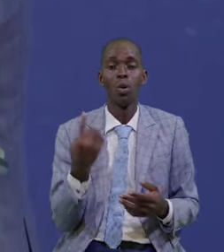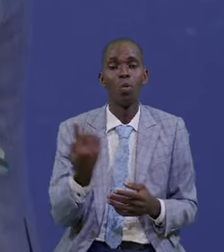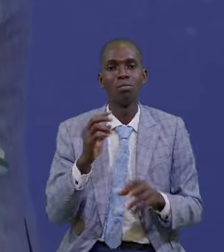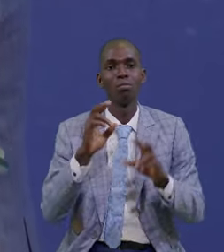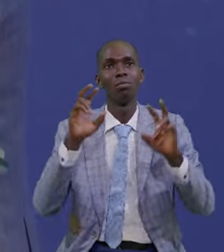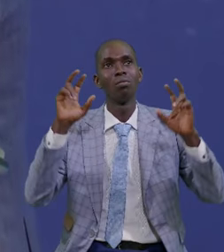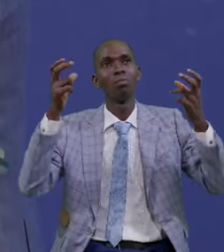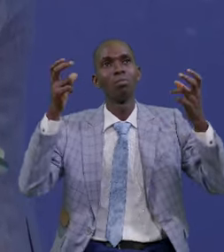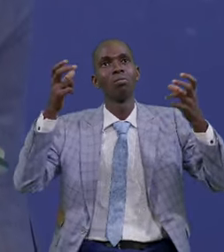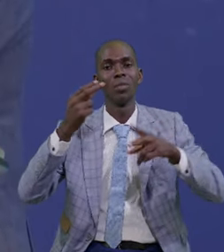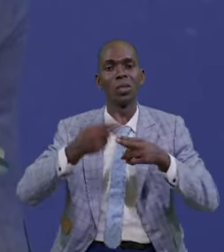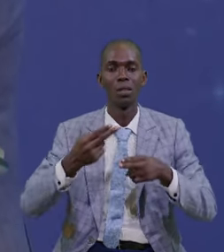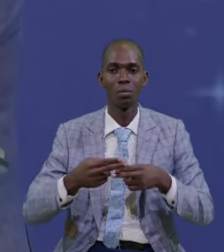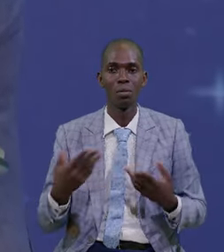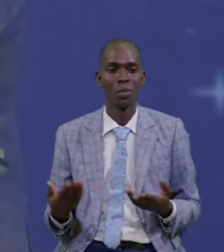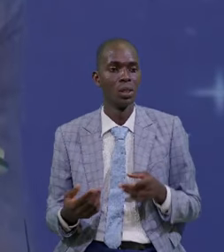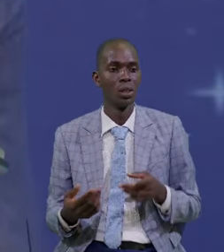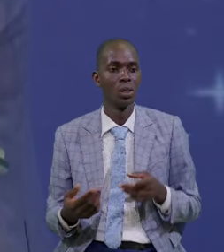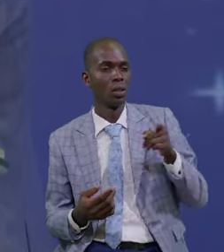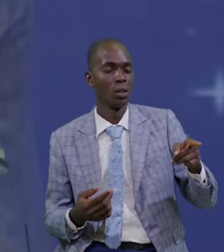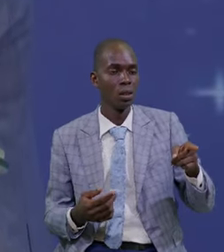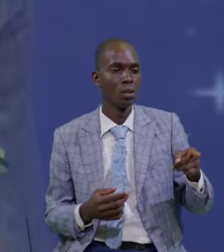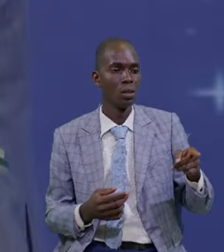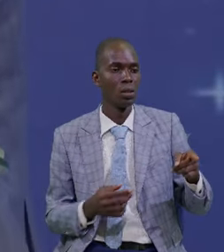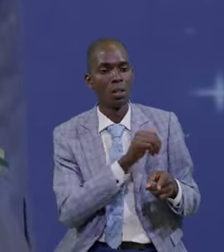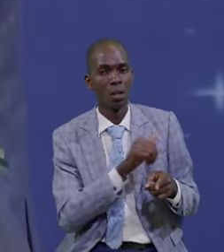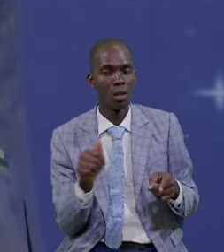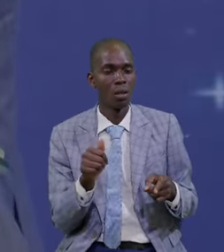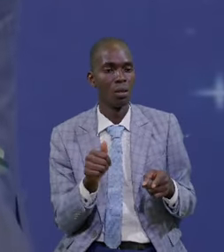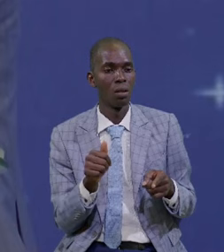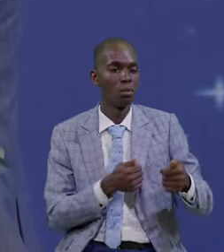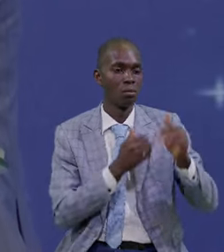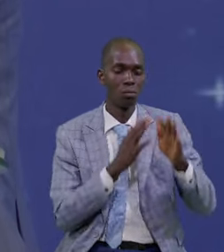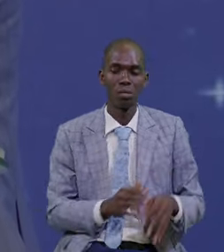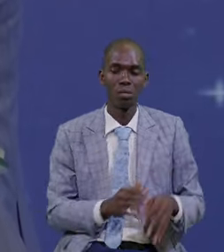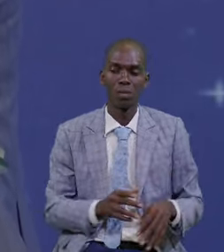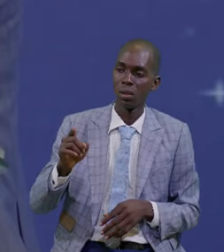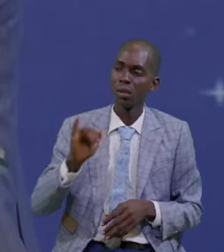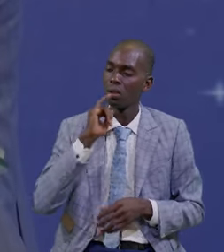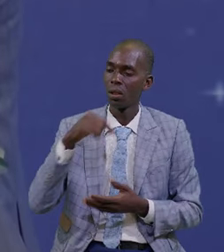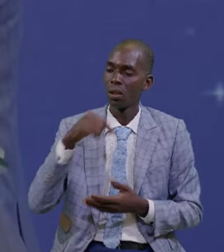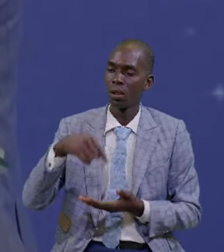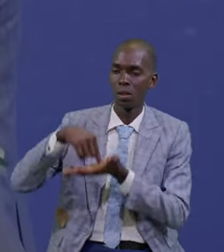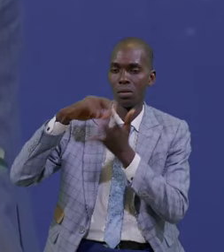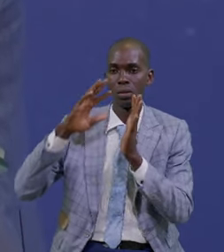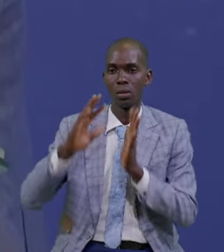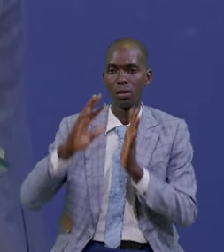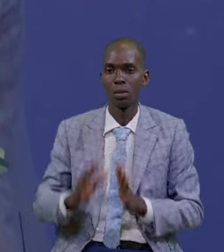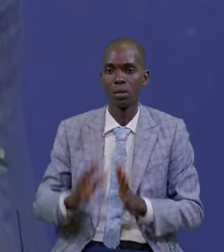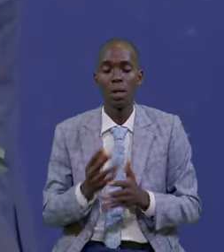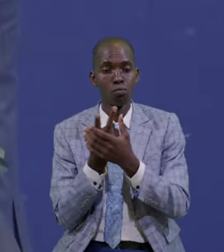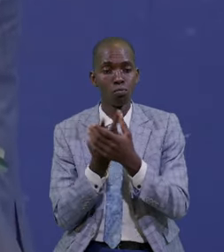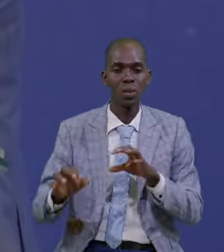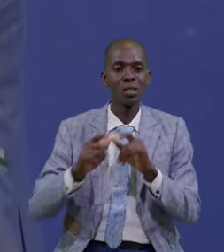He an apostle, he an ambassador, and they both did great